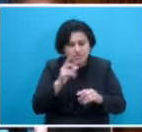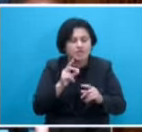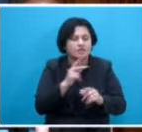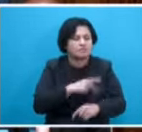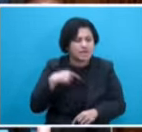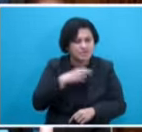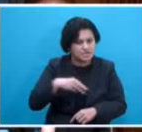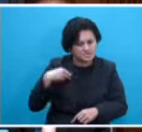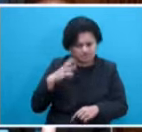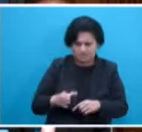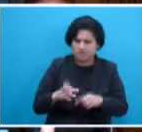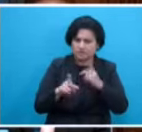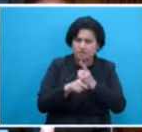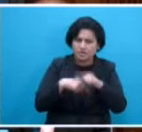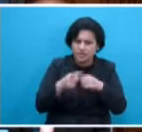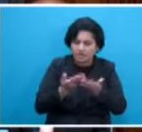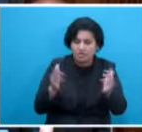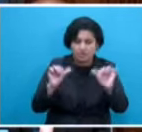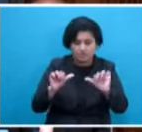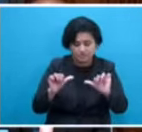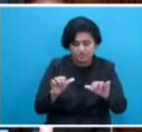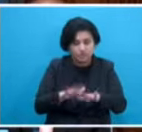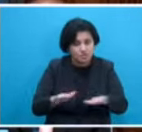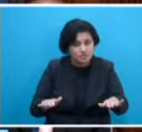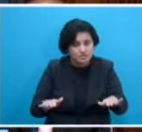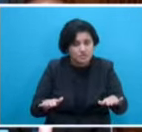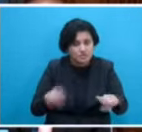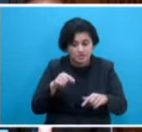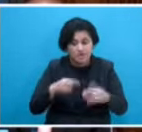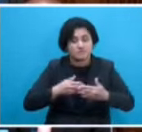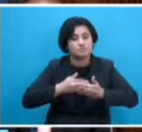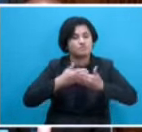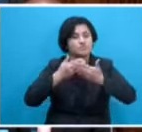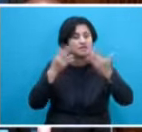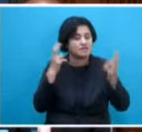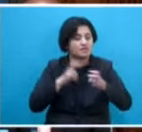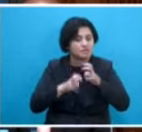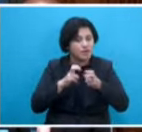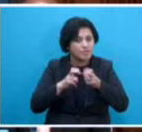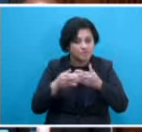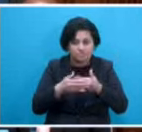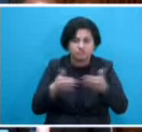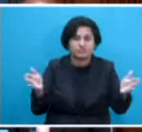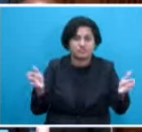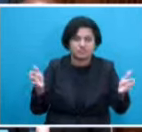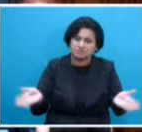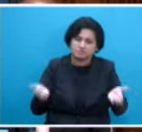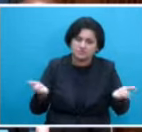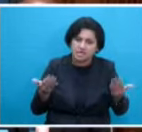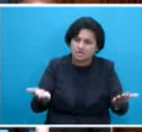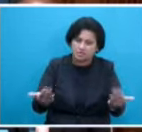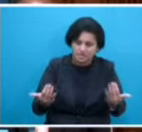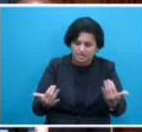youth and children and propping them up. This is a huge problem that begins with opening up our borders to criminal elements, a